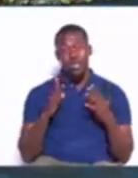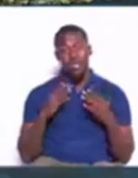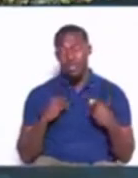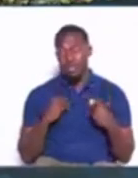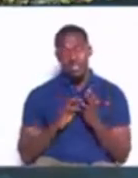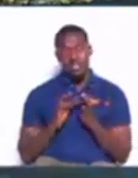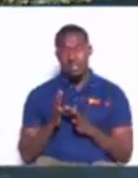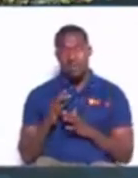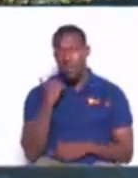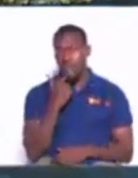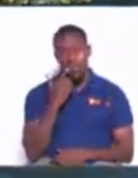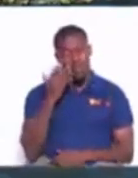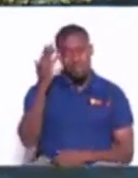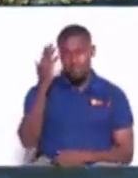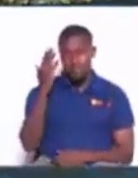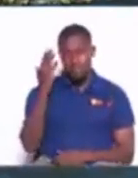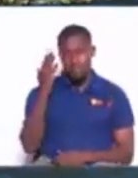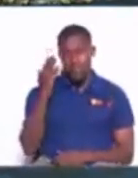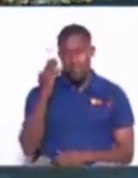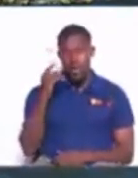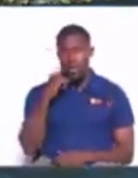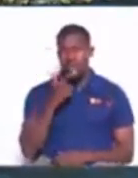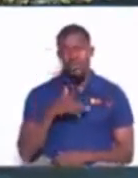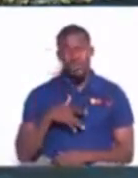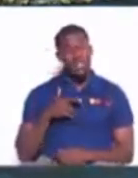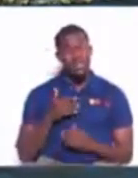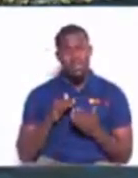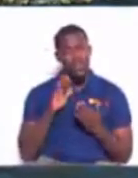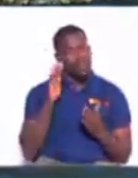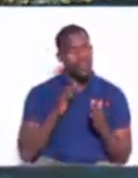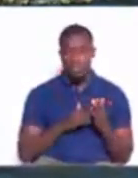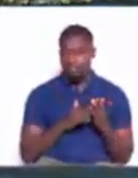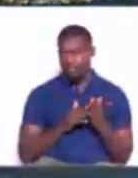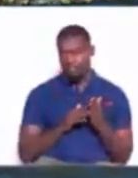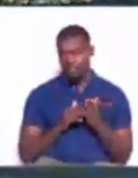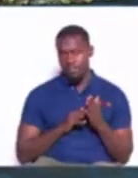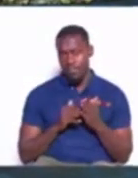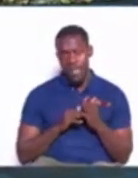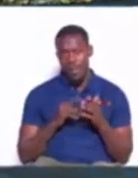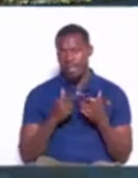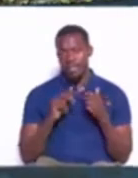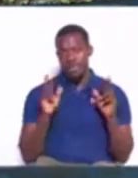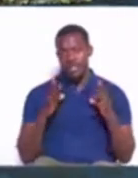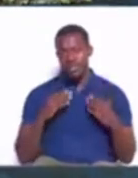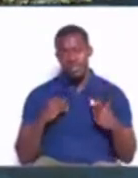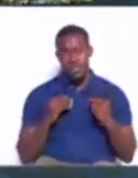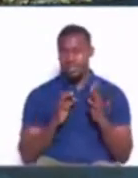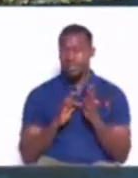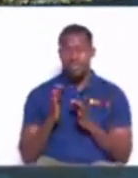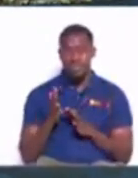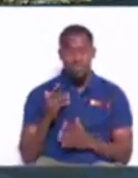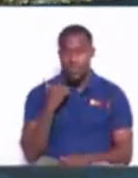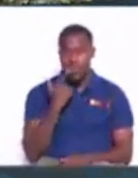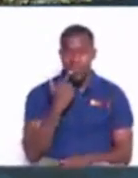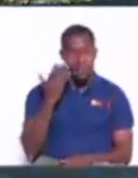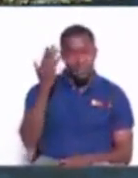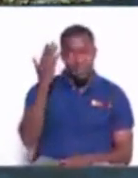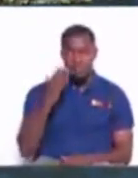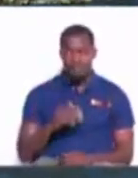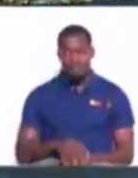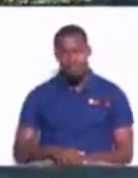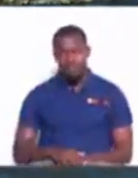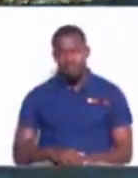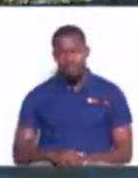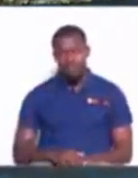you to come tonight. You've stood making a decision wherever you are to give it all to Jesus. But you're going to